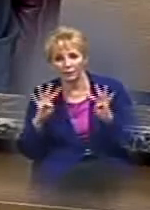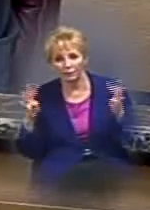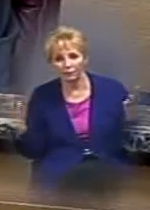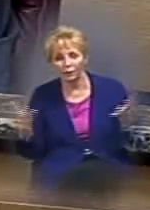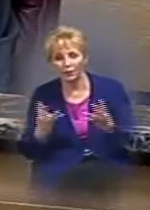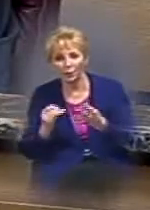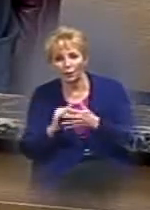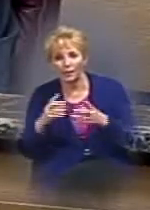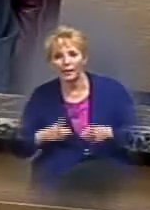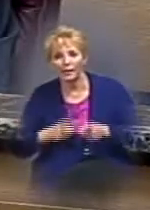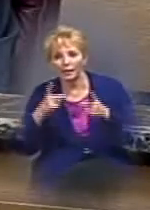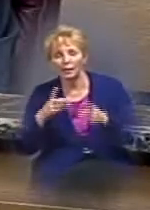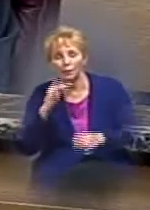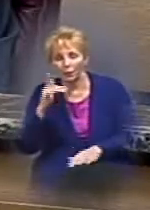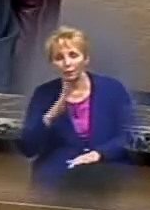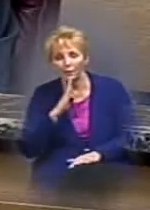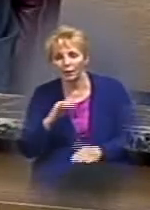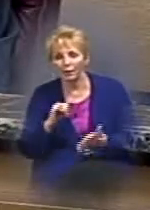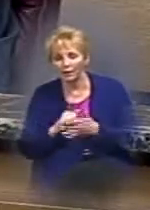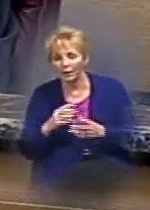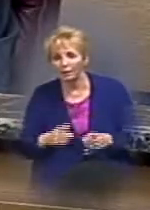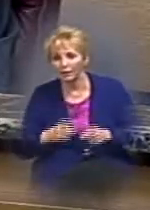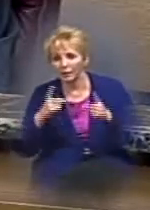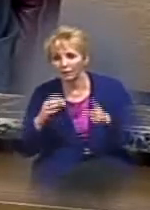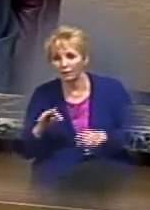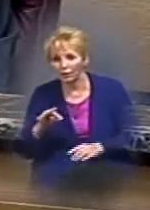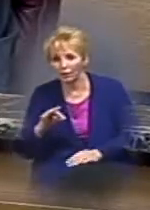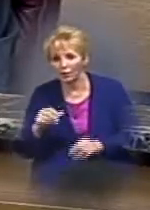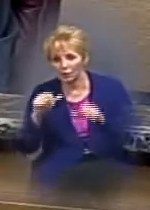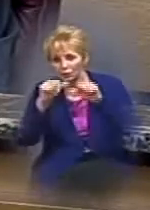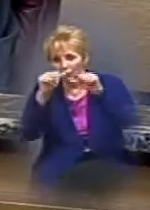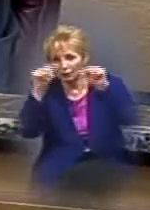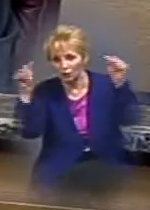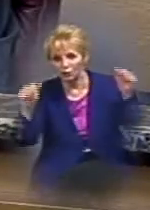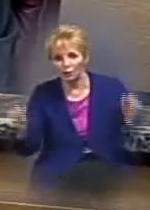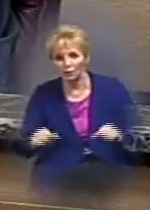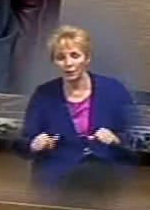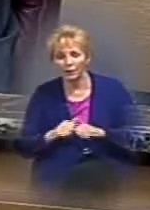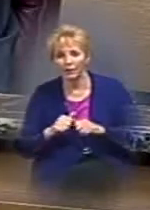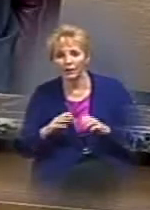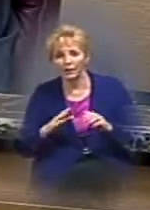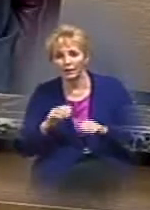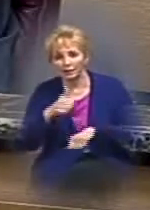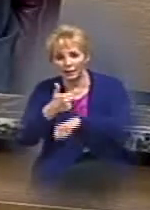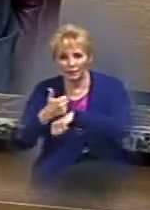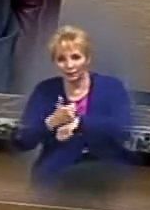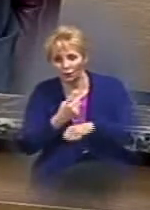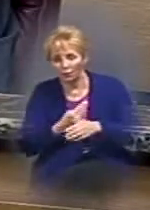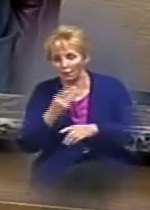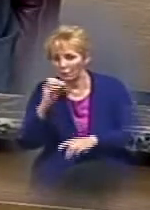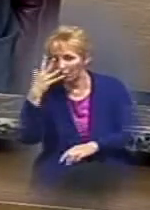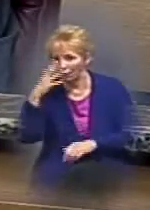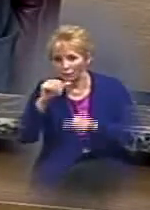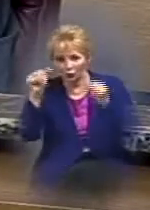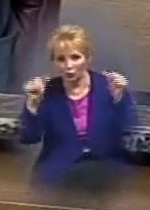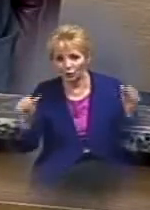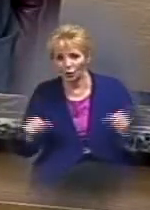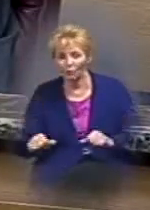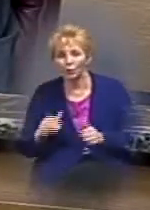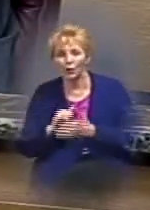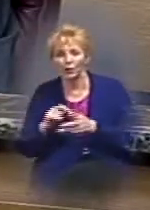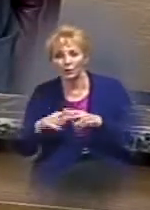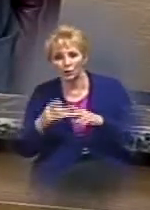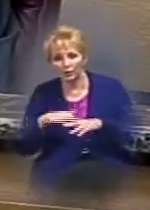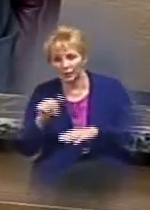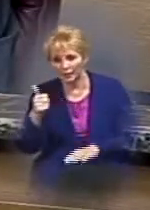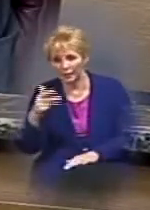where the dedication will be. It'll be the dedication of the sculpture that the developer bought, beautiful sculpture. And that'll start at